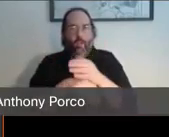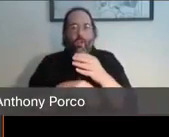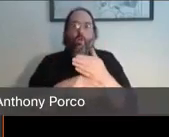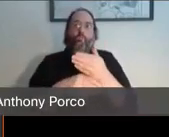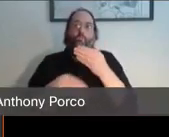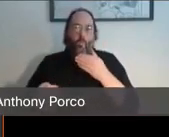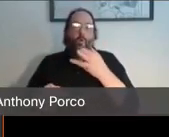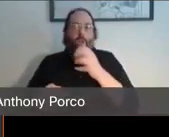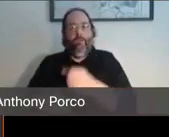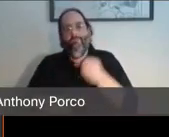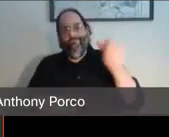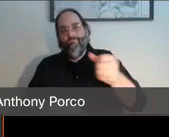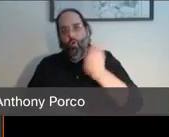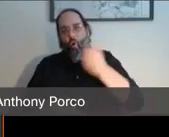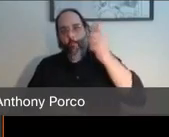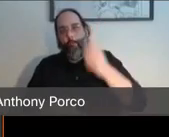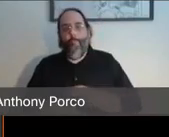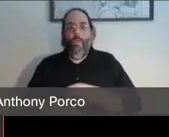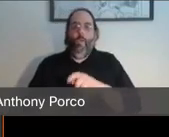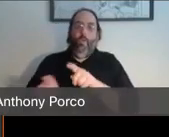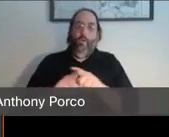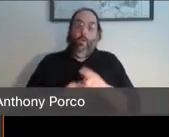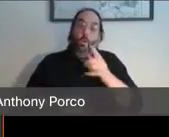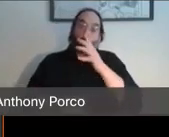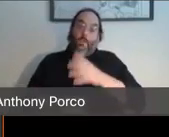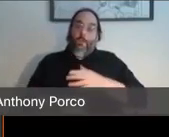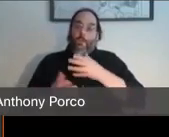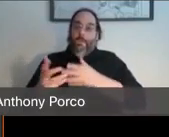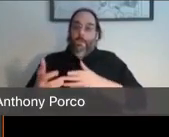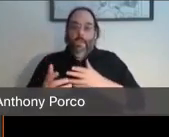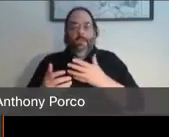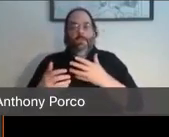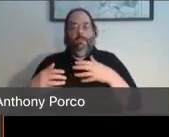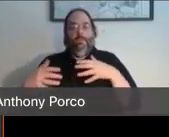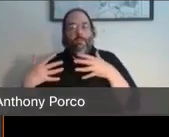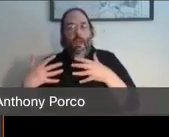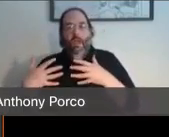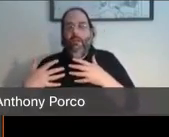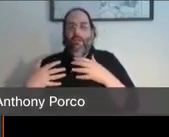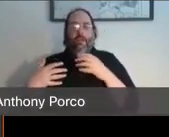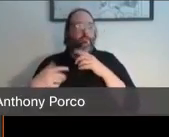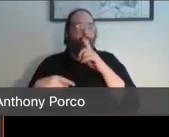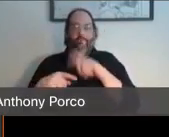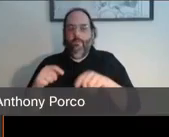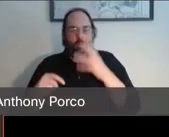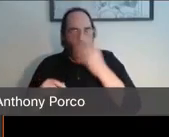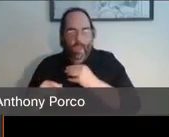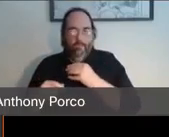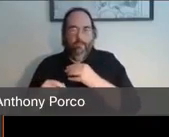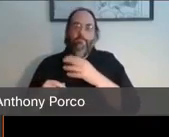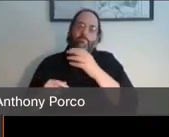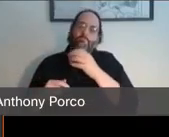court hearing, and also got a lady struggling with anxiety and insomnia to start receiving